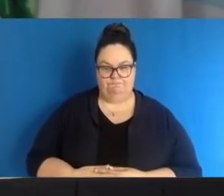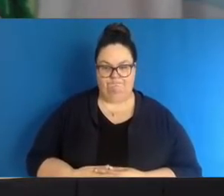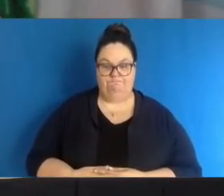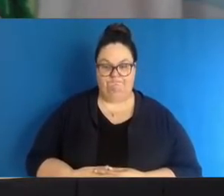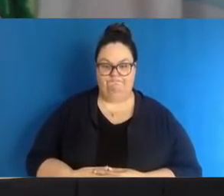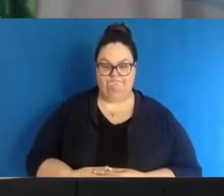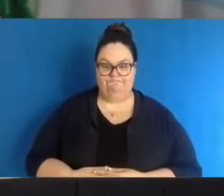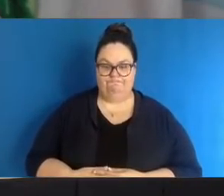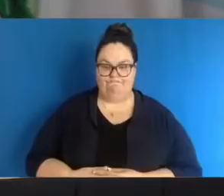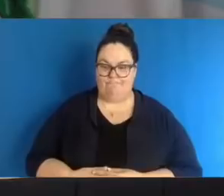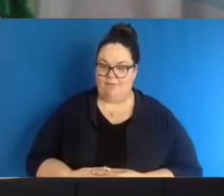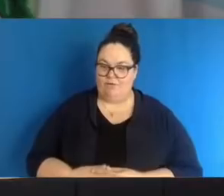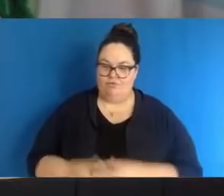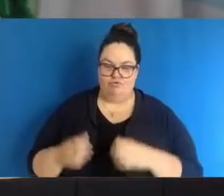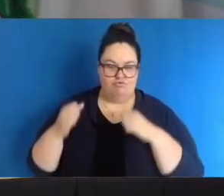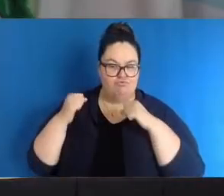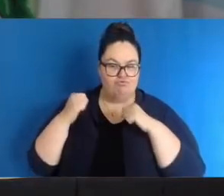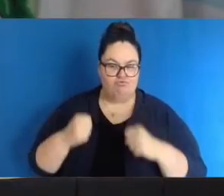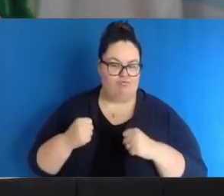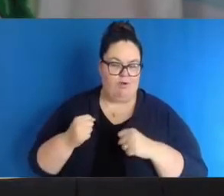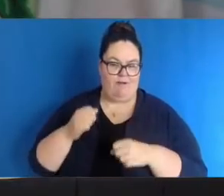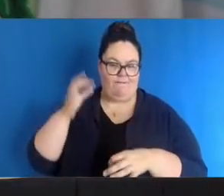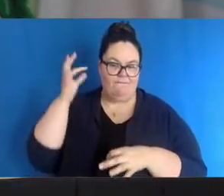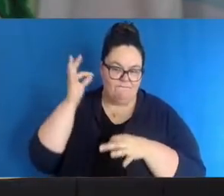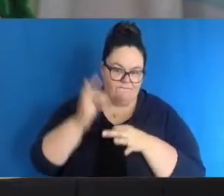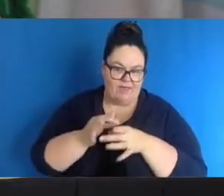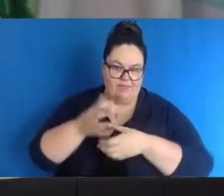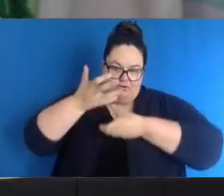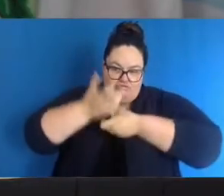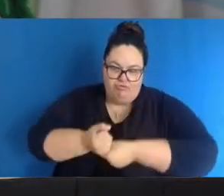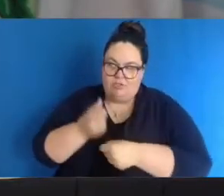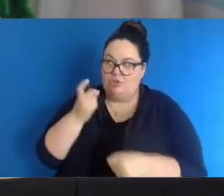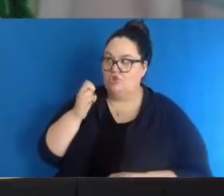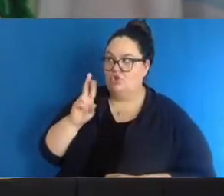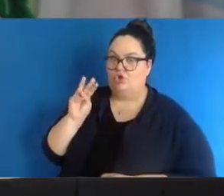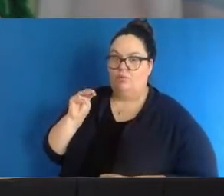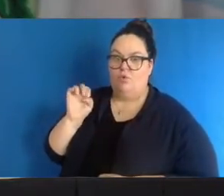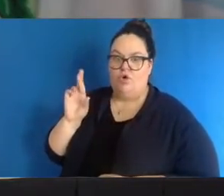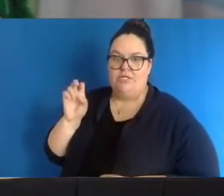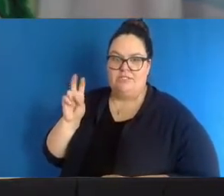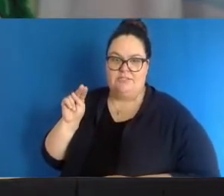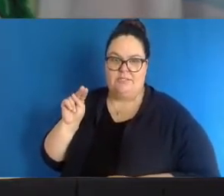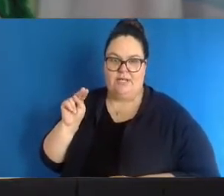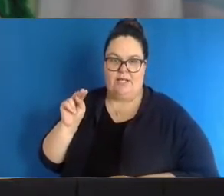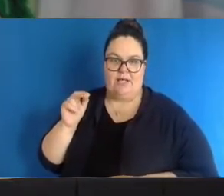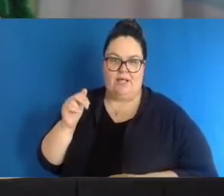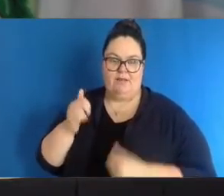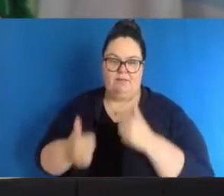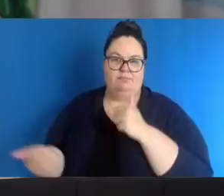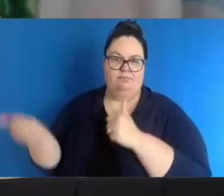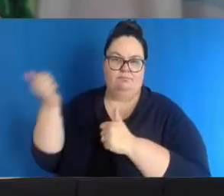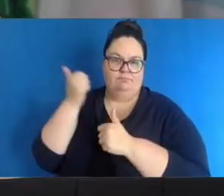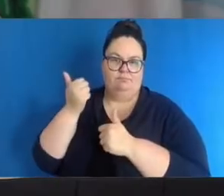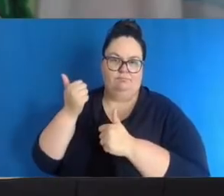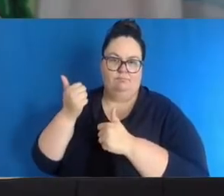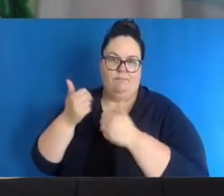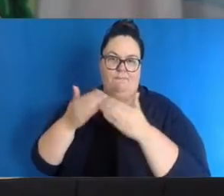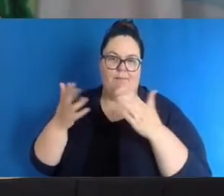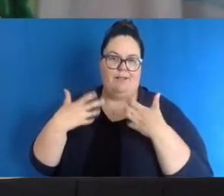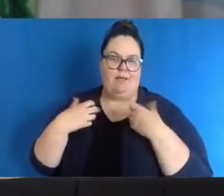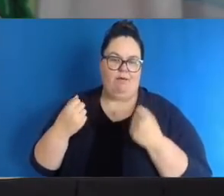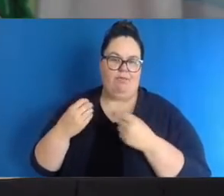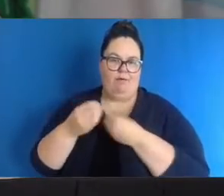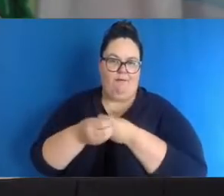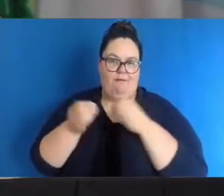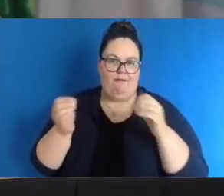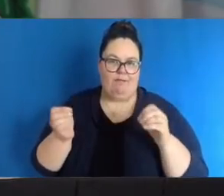strong faith and trust in the guidance of Dr. Morrison and our Chief Public Health Office. She's gotten